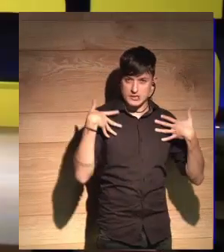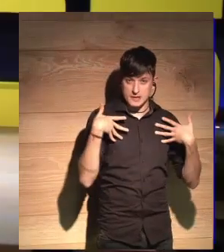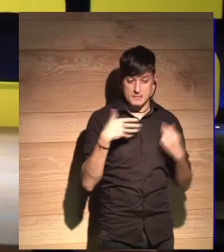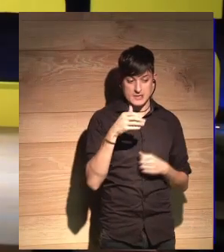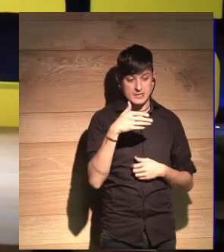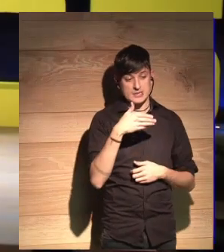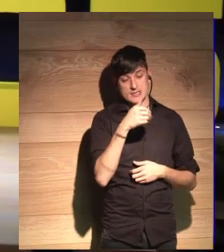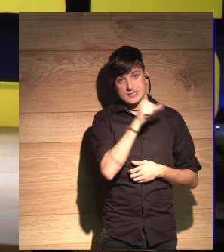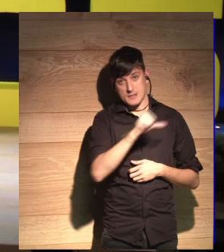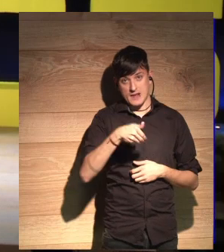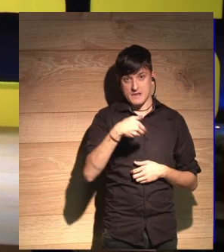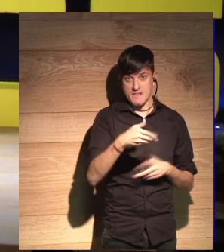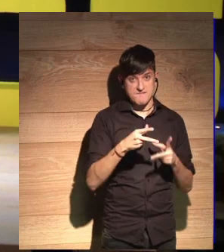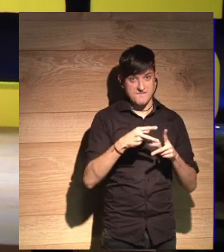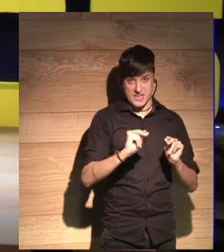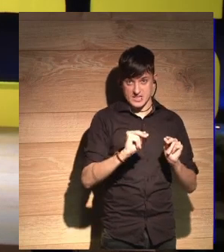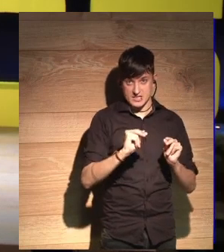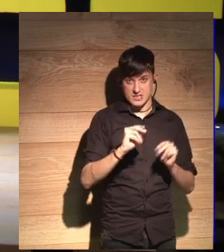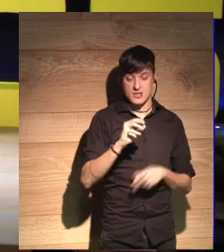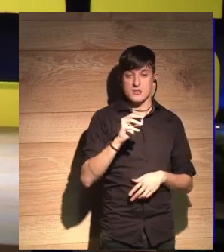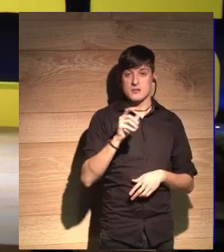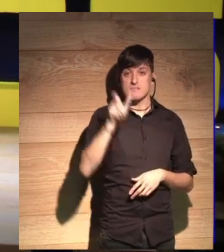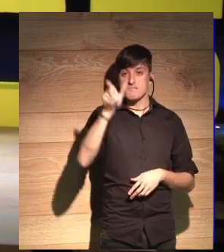interesting talk. And we will finish next week with